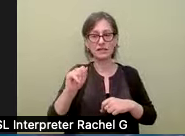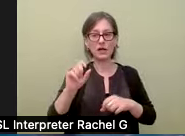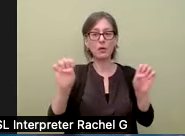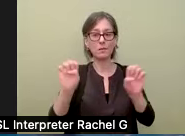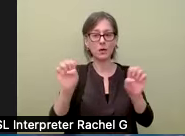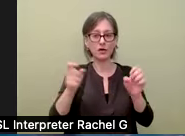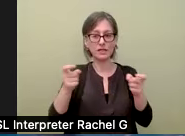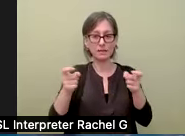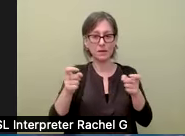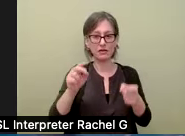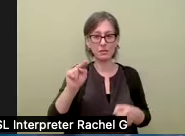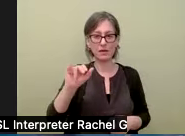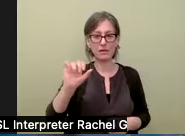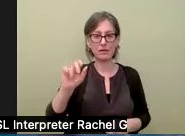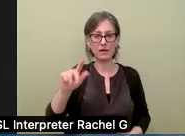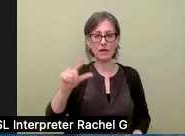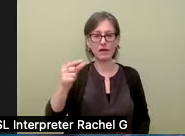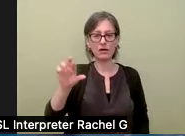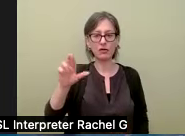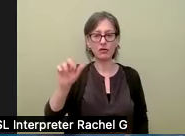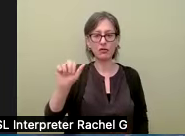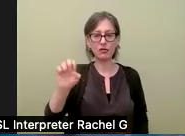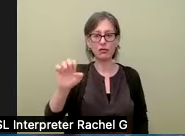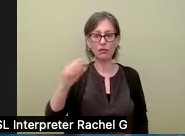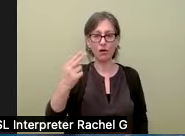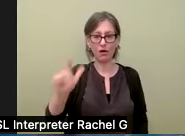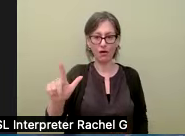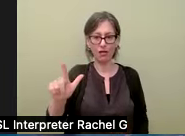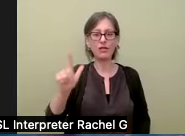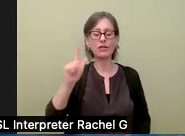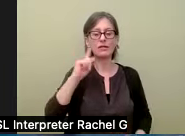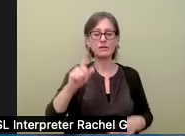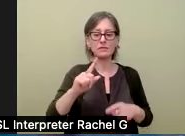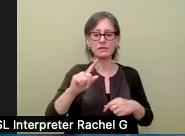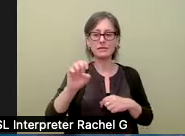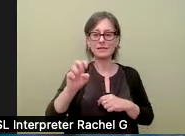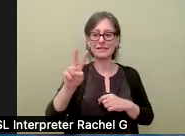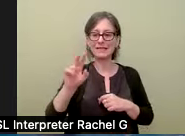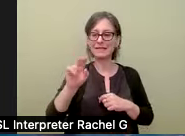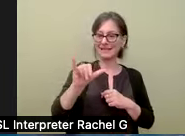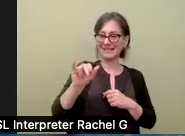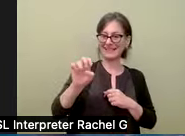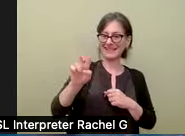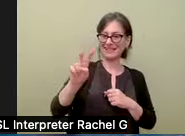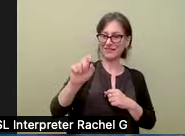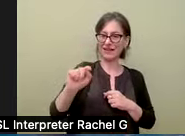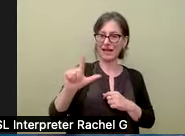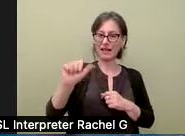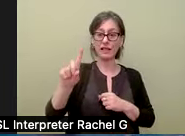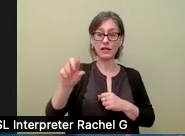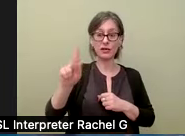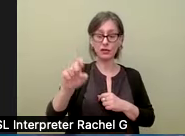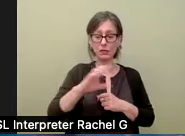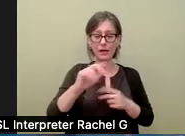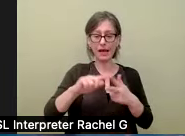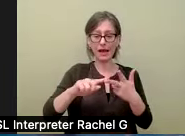we'll have Nick Grawl from California Geological Survey, Yvette Leduc from California Office of Emergency Services, and Susan Clark